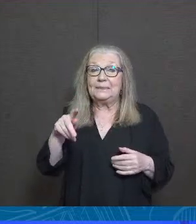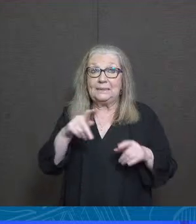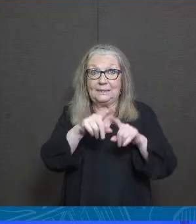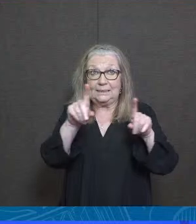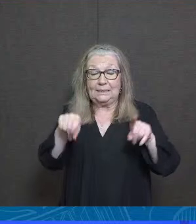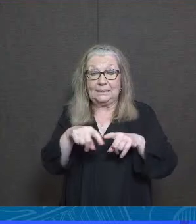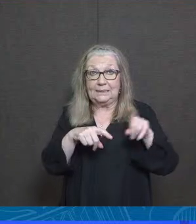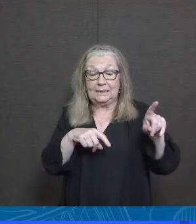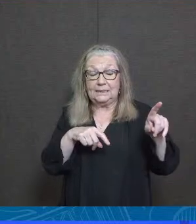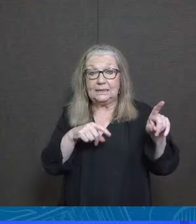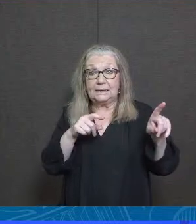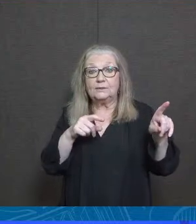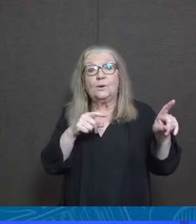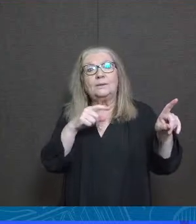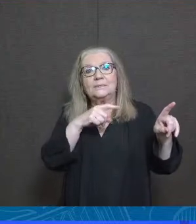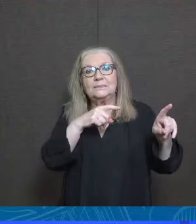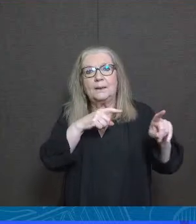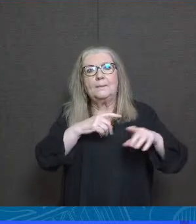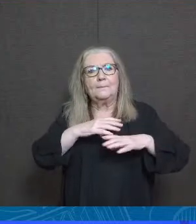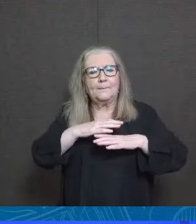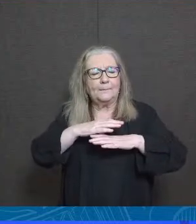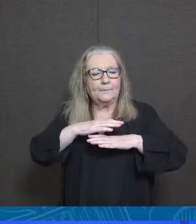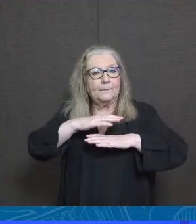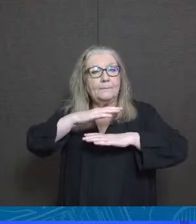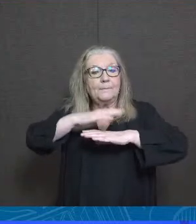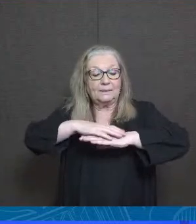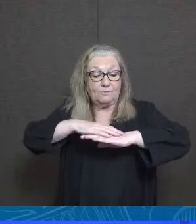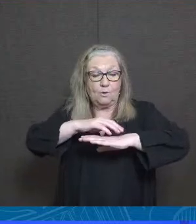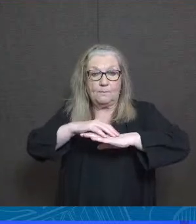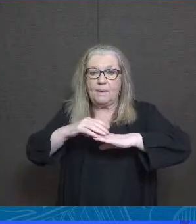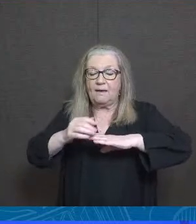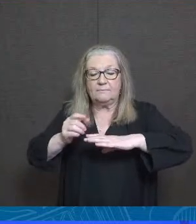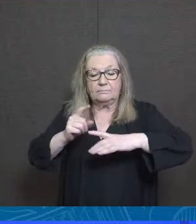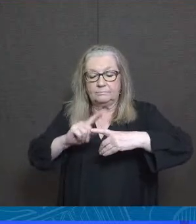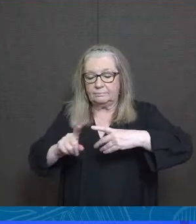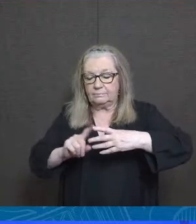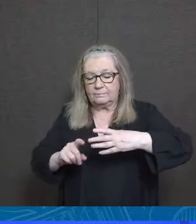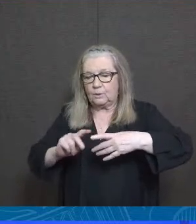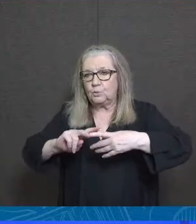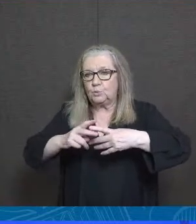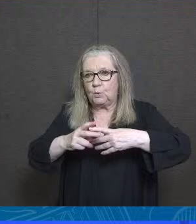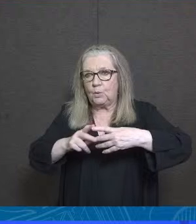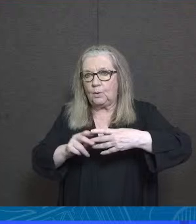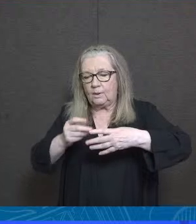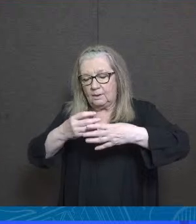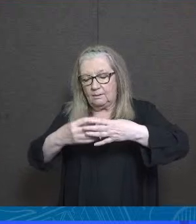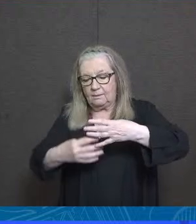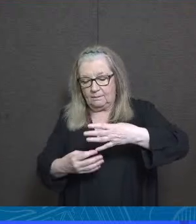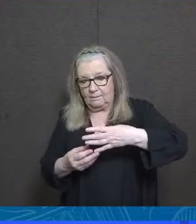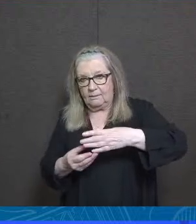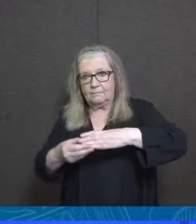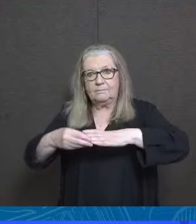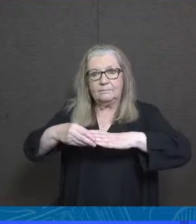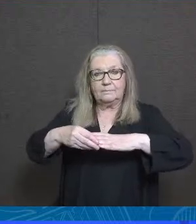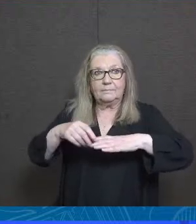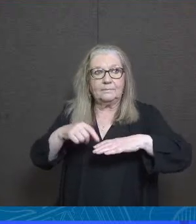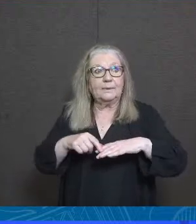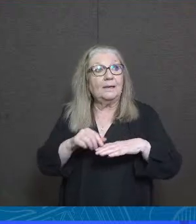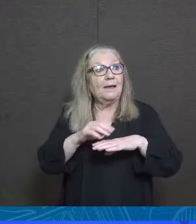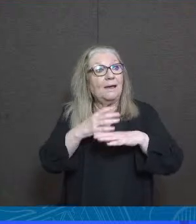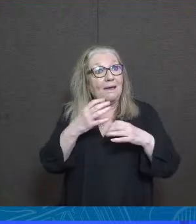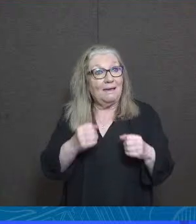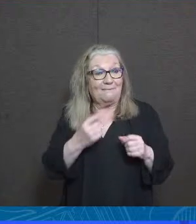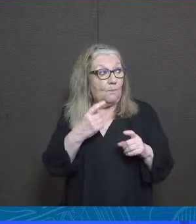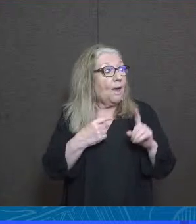a platform that has these many tools. One of it is the Hazard Hunter PH, where you